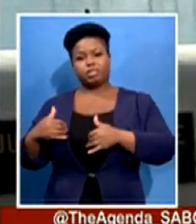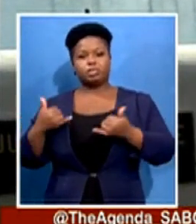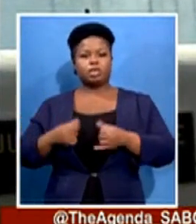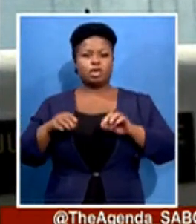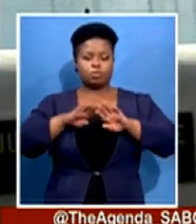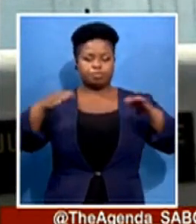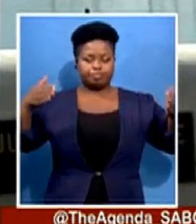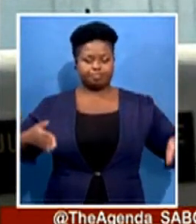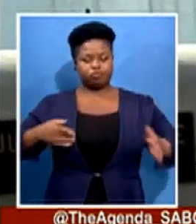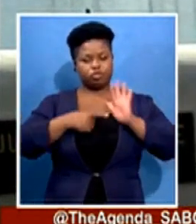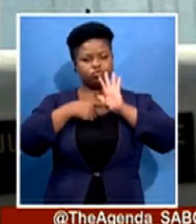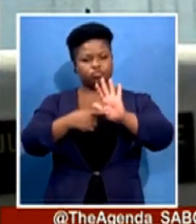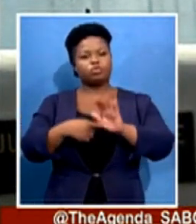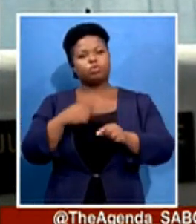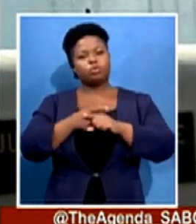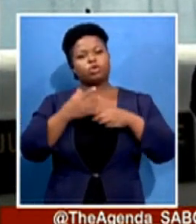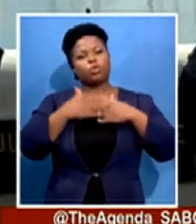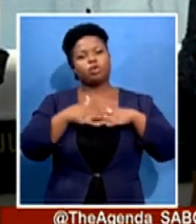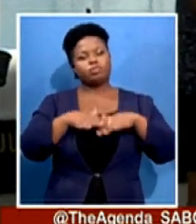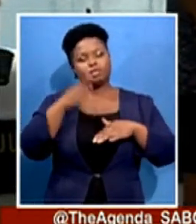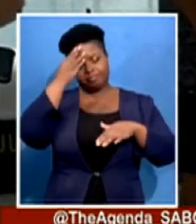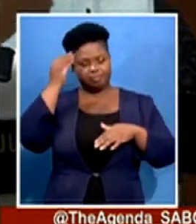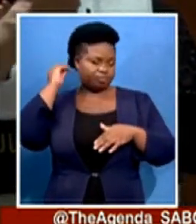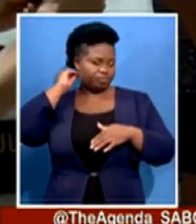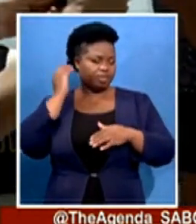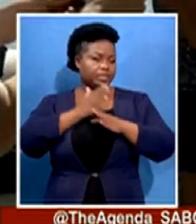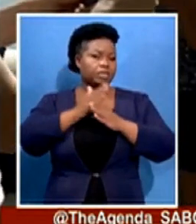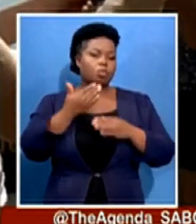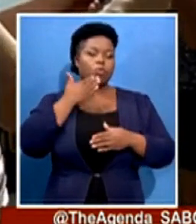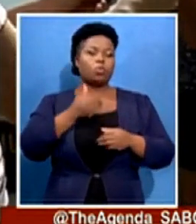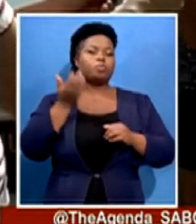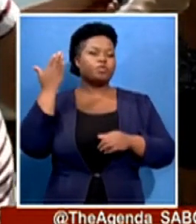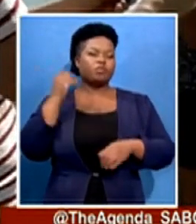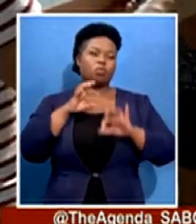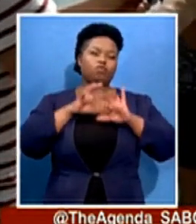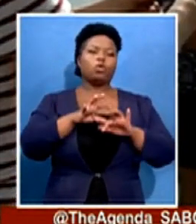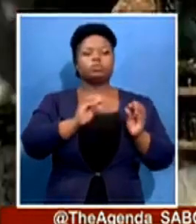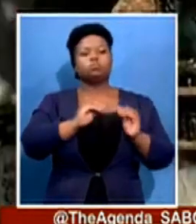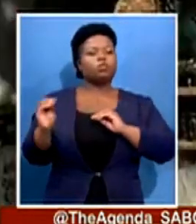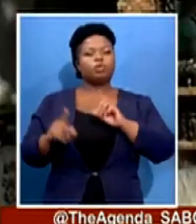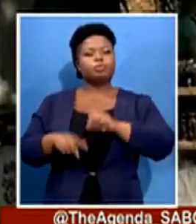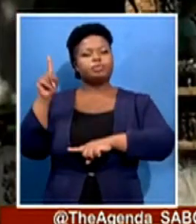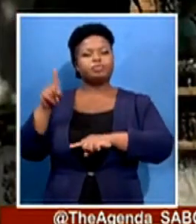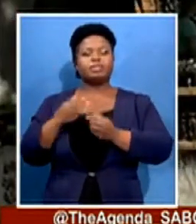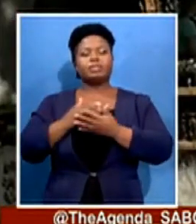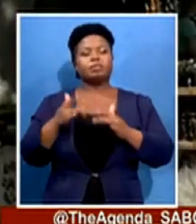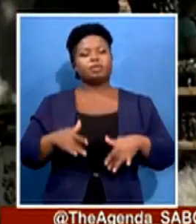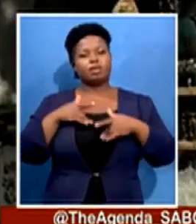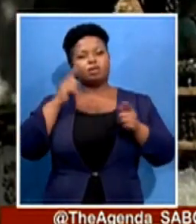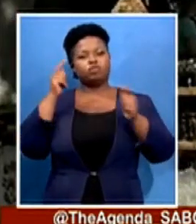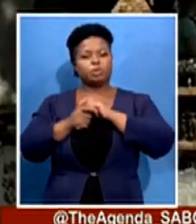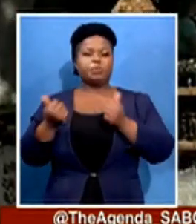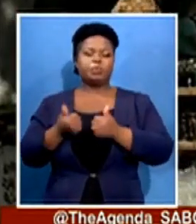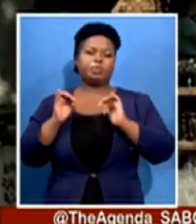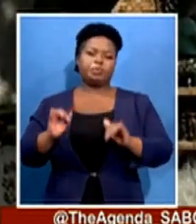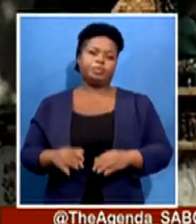the injustice of the forced removals and to honor those whose lives were irrevocably changed. I was probably about 7 or 8 years old when